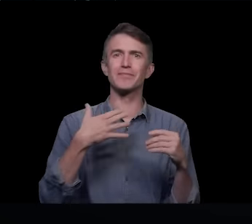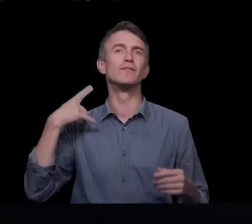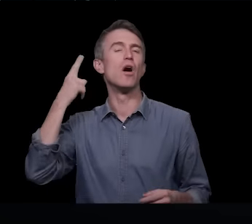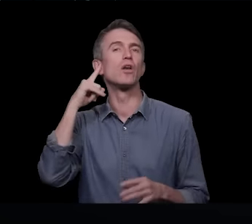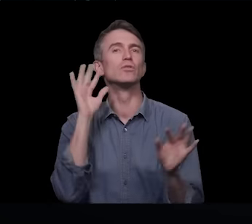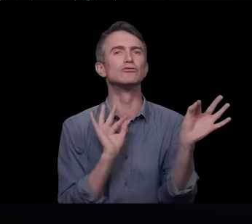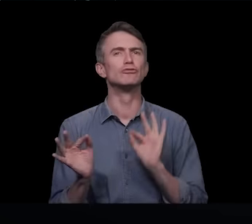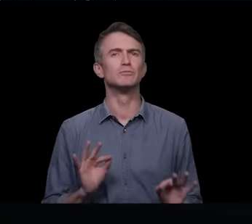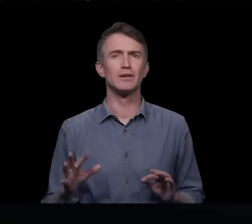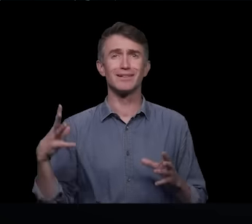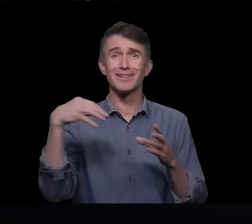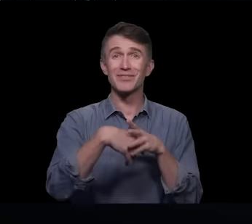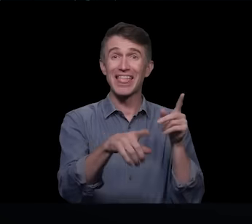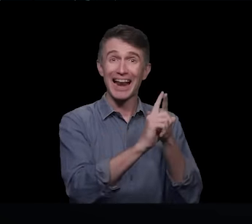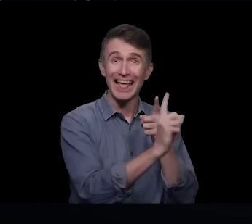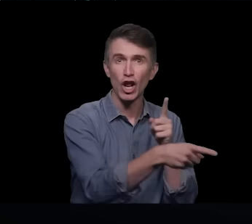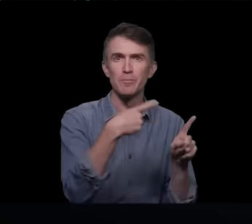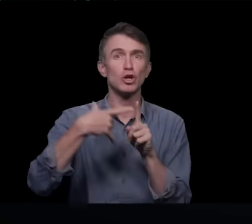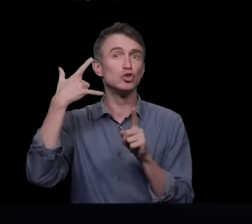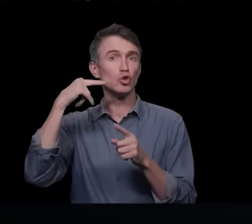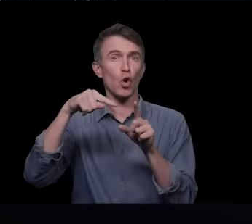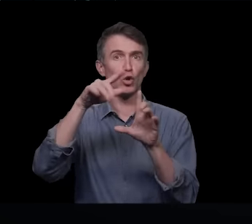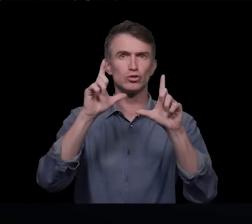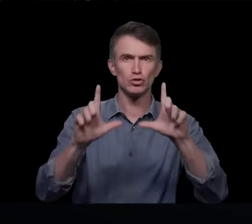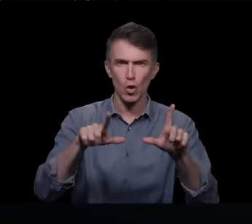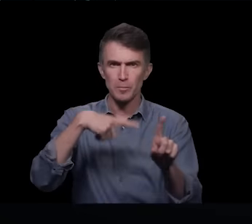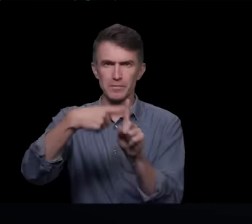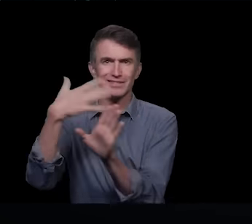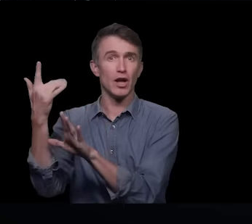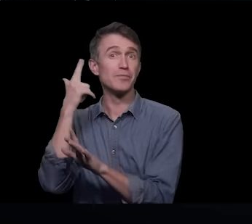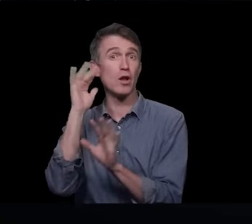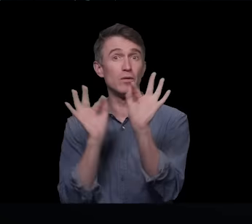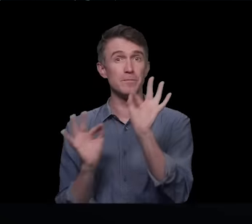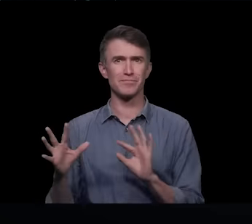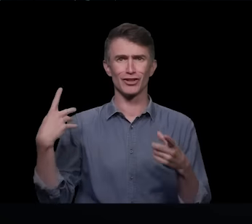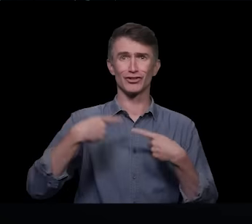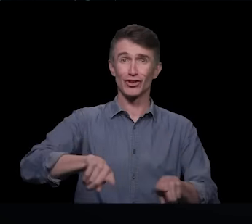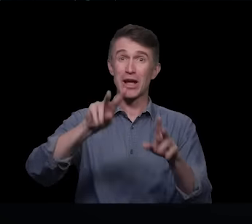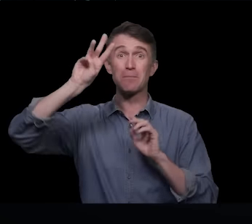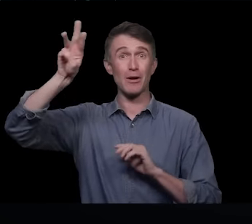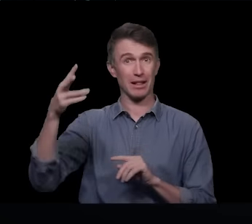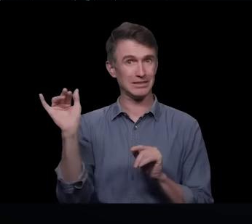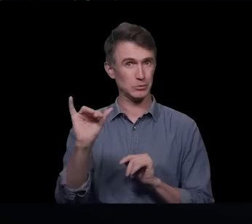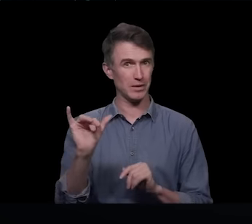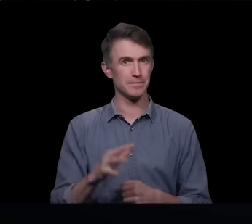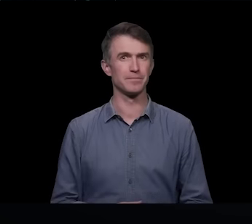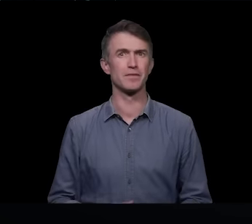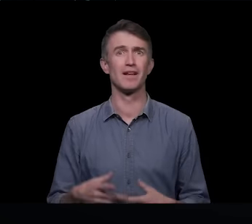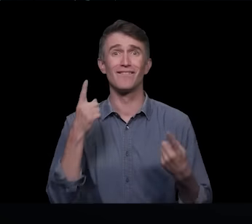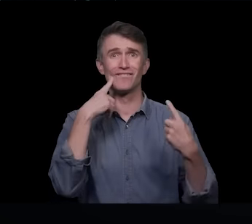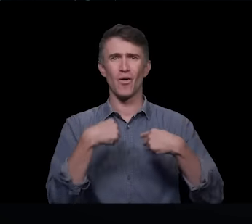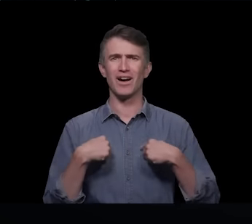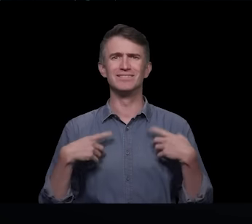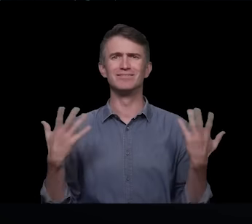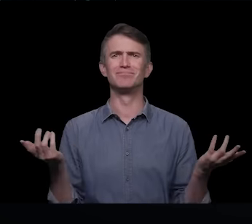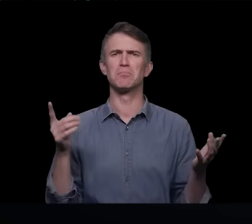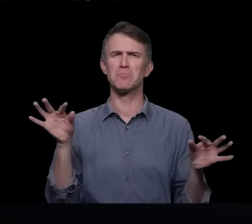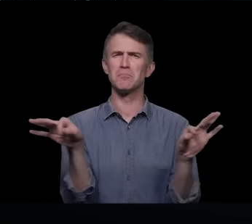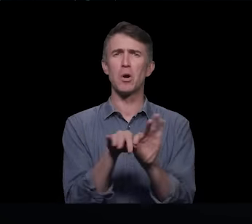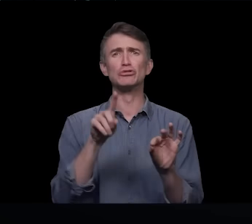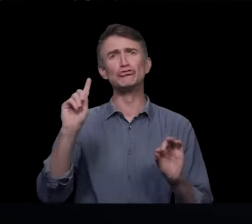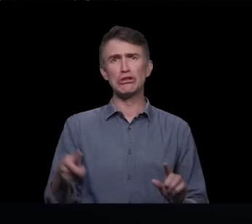audio description, and all linear and Gold Zone streaming coverage was audio described during the Paralympics. For us, it wasn't